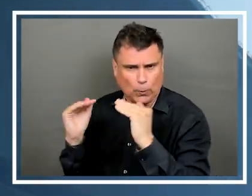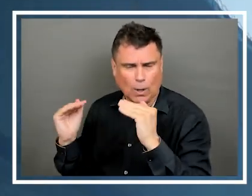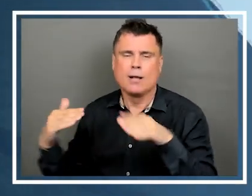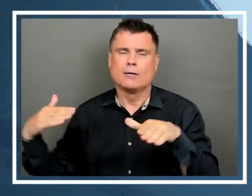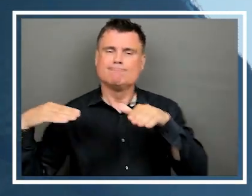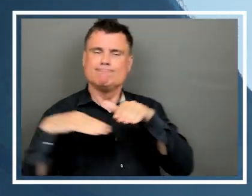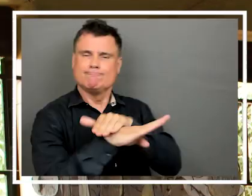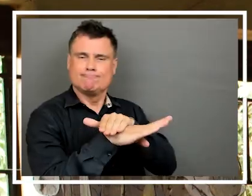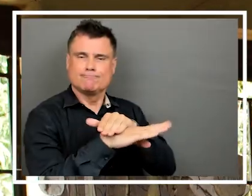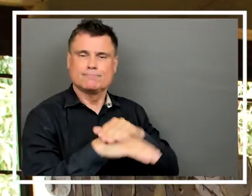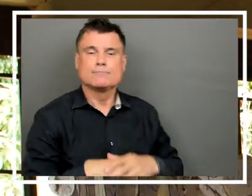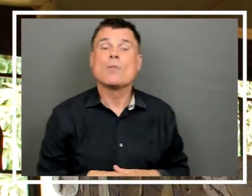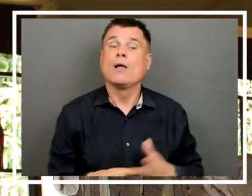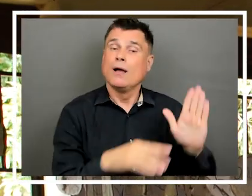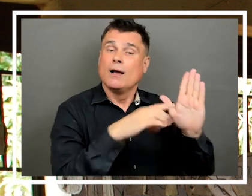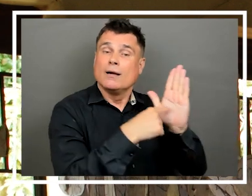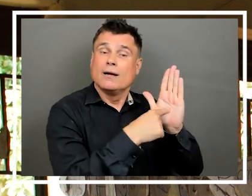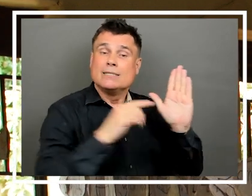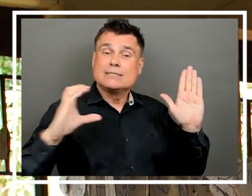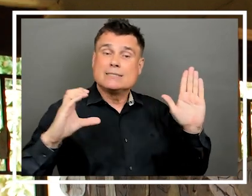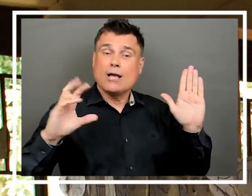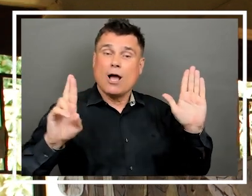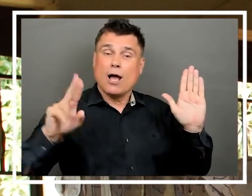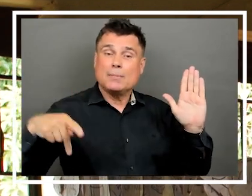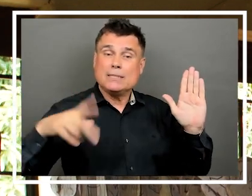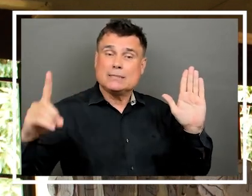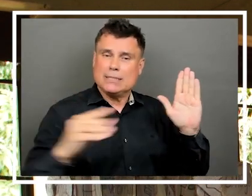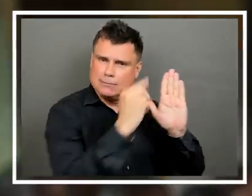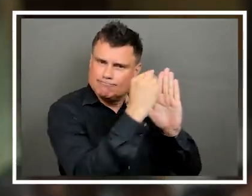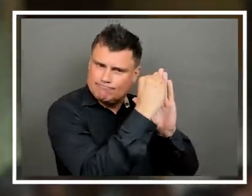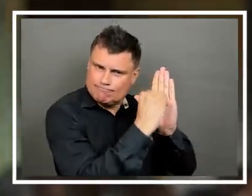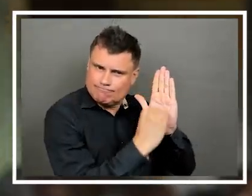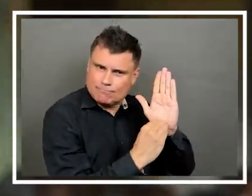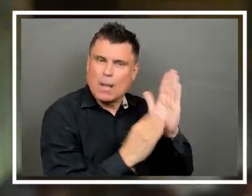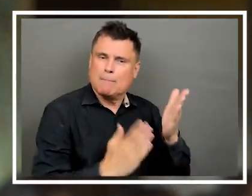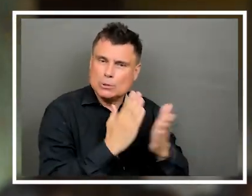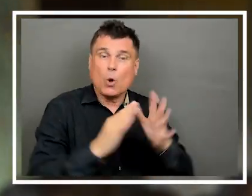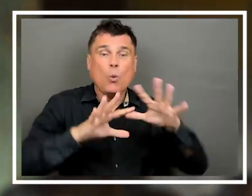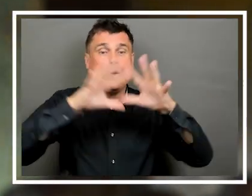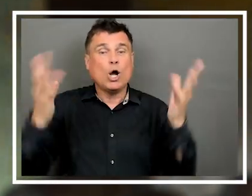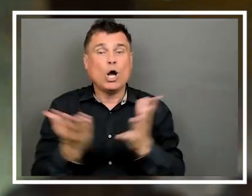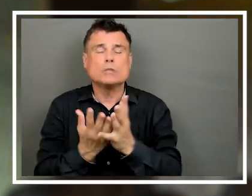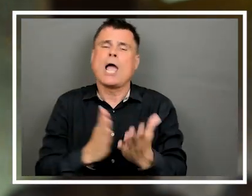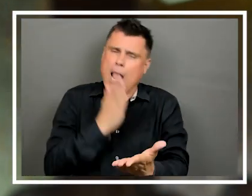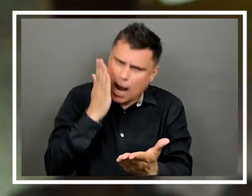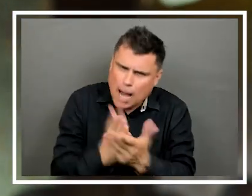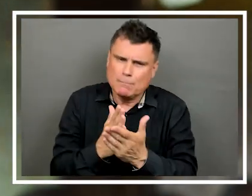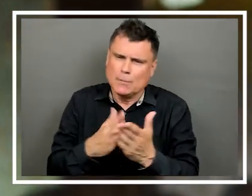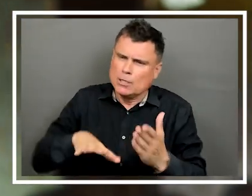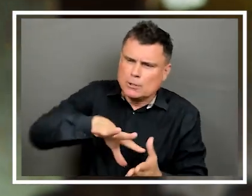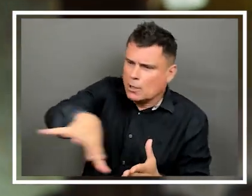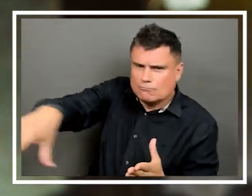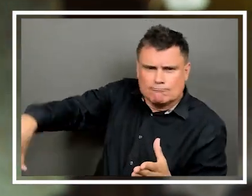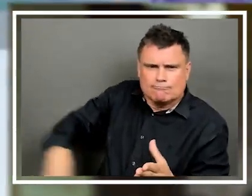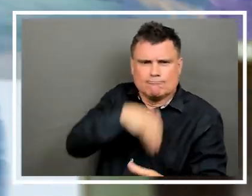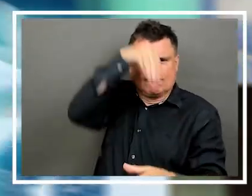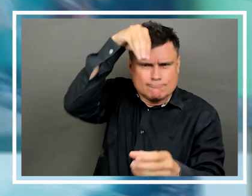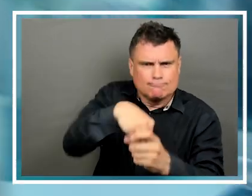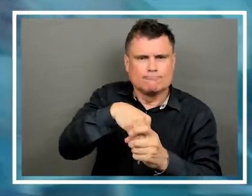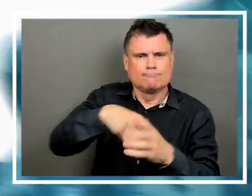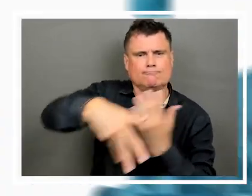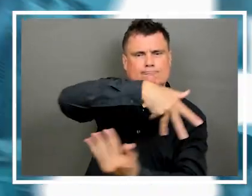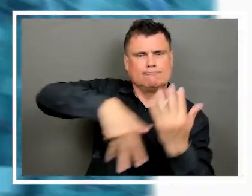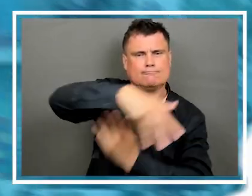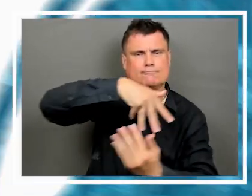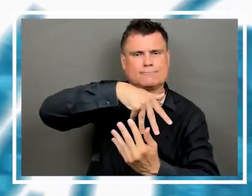the CRPD and build a world that's truly inclusive and accessible for all members of the community.